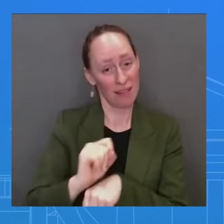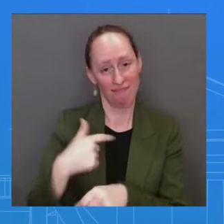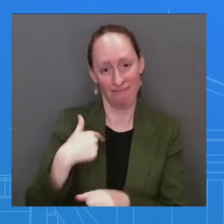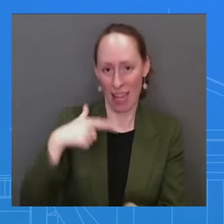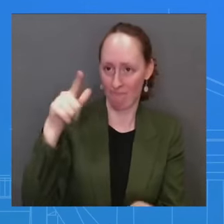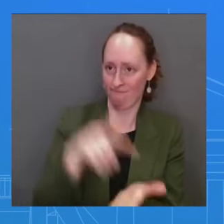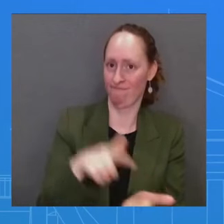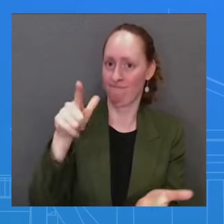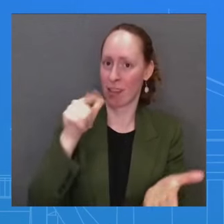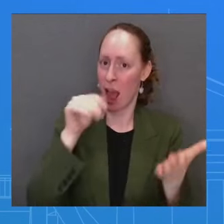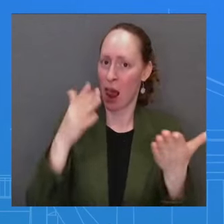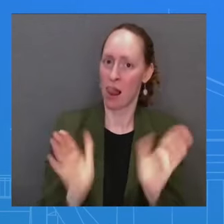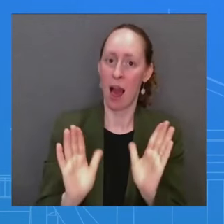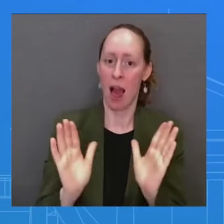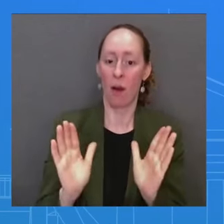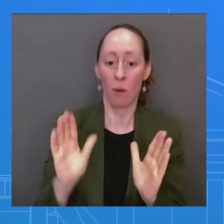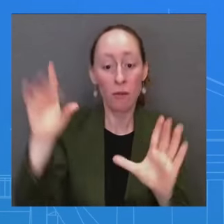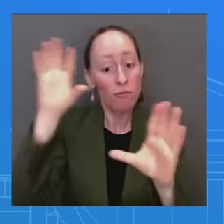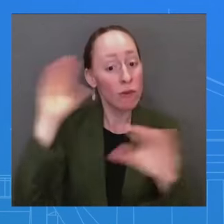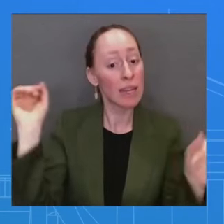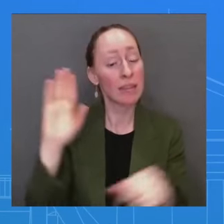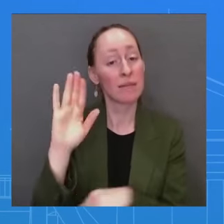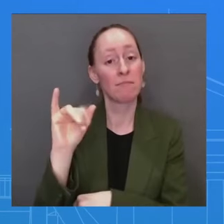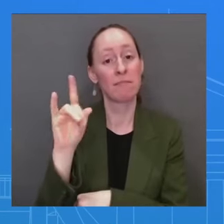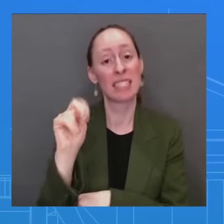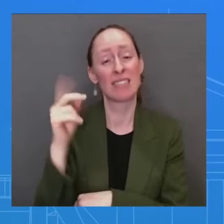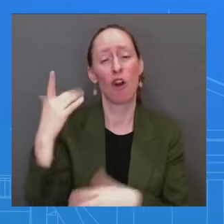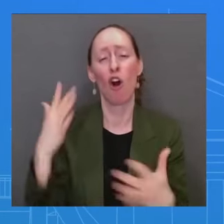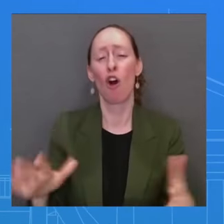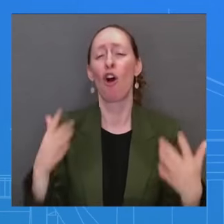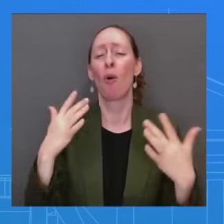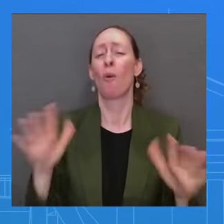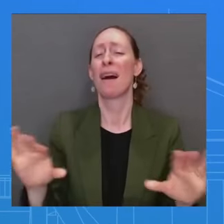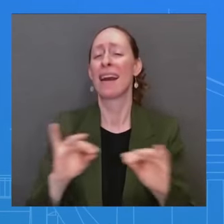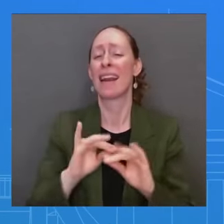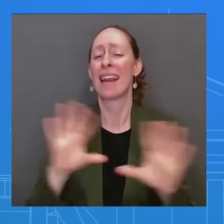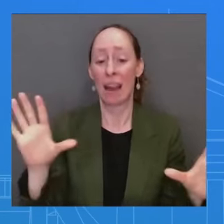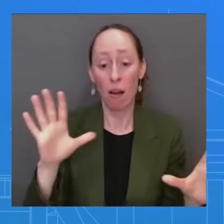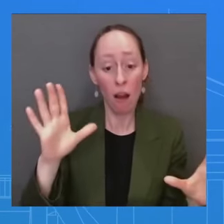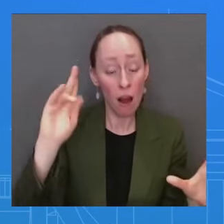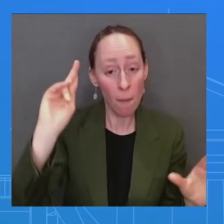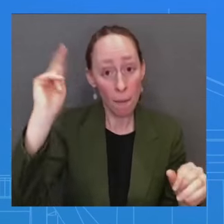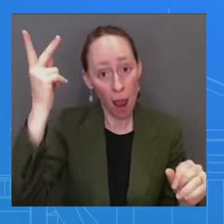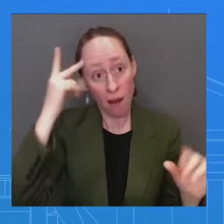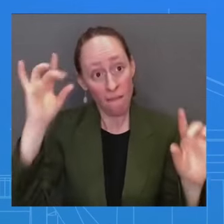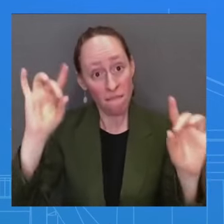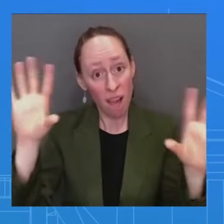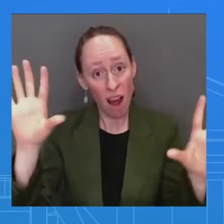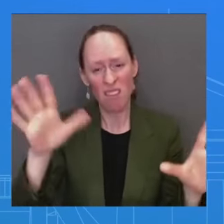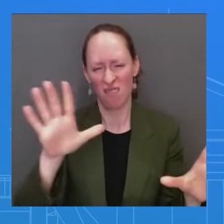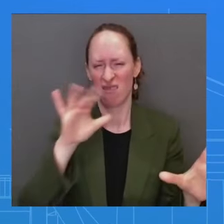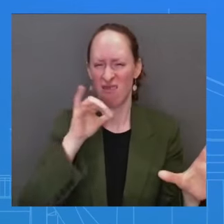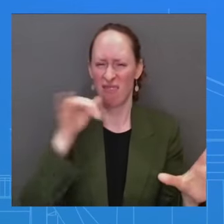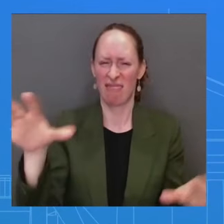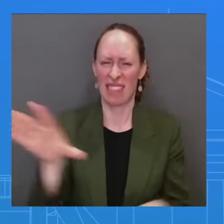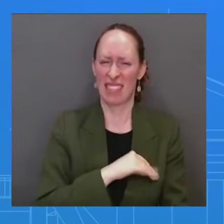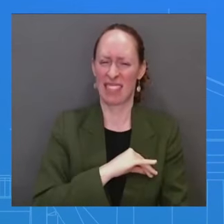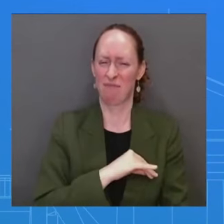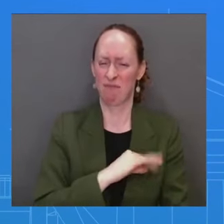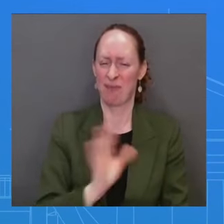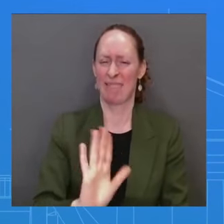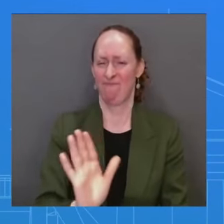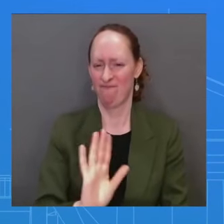absolutely clear when it comes to this. Political violence has no place whatsoever in America. It just has. There are a